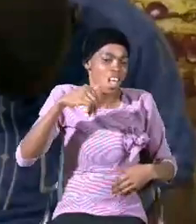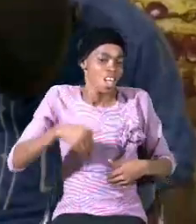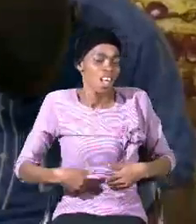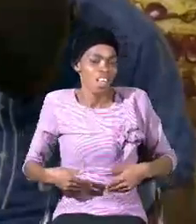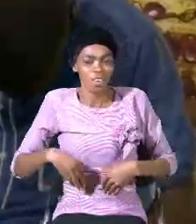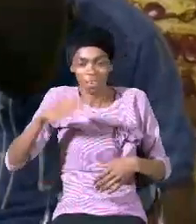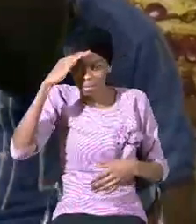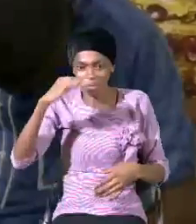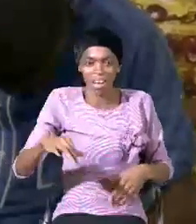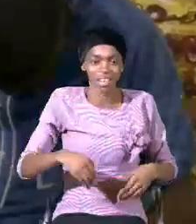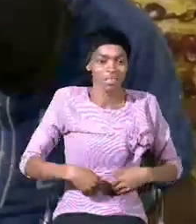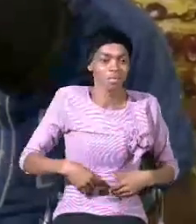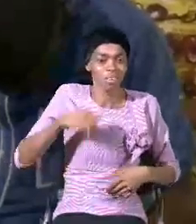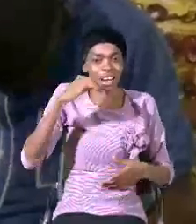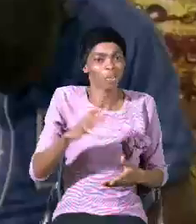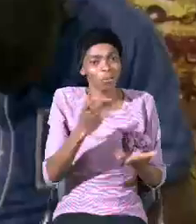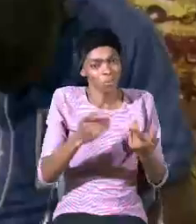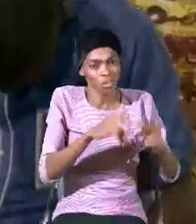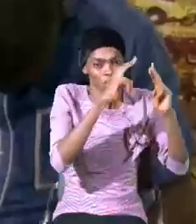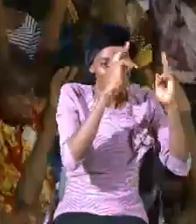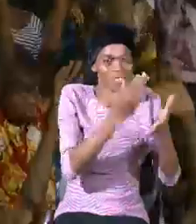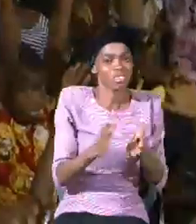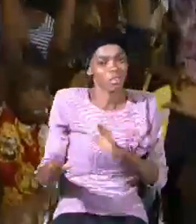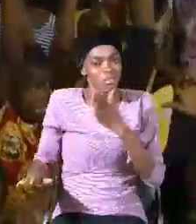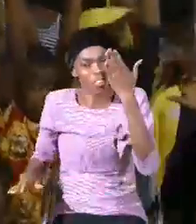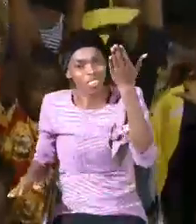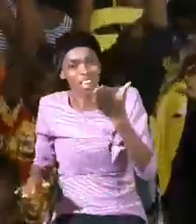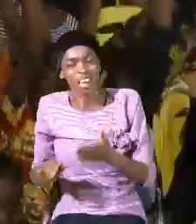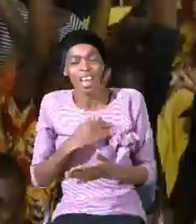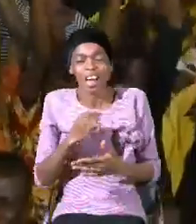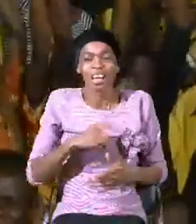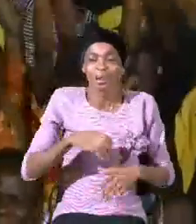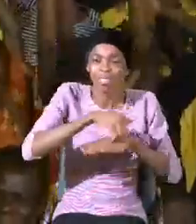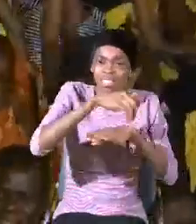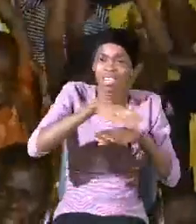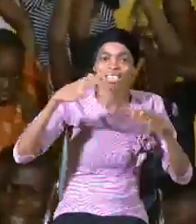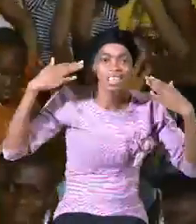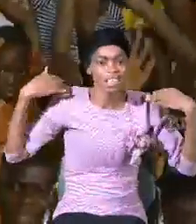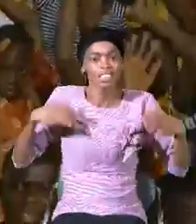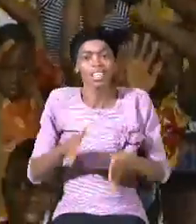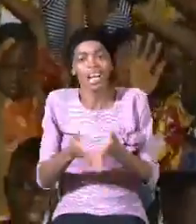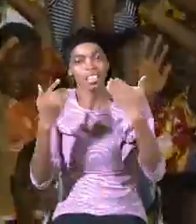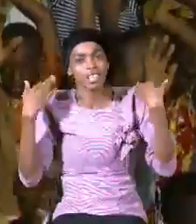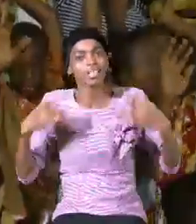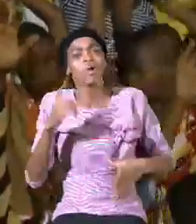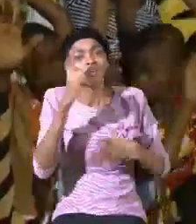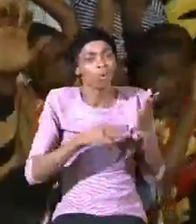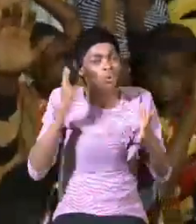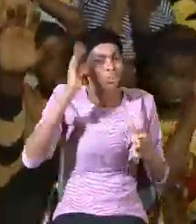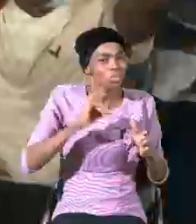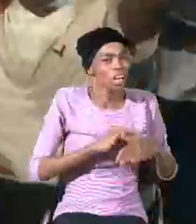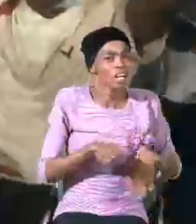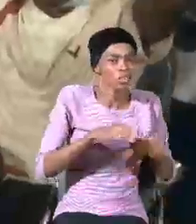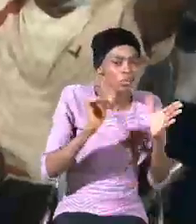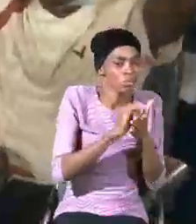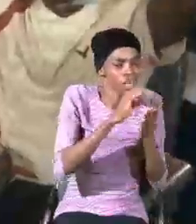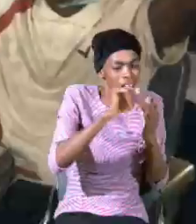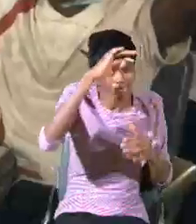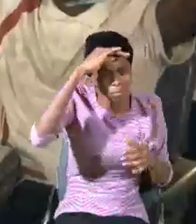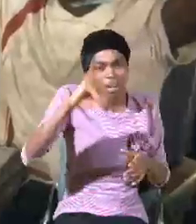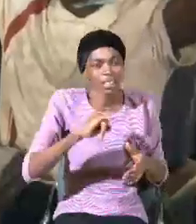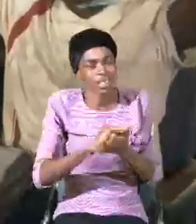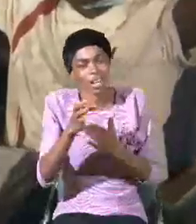to honor somebody there. And is asking the angels, what should I do to that man, to that woman? I am going to